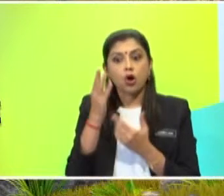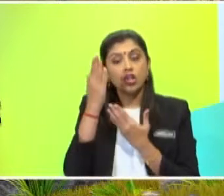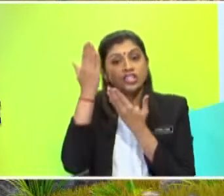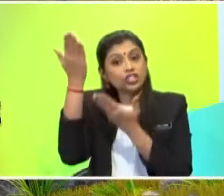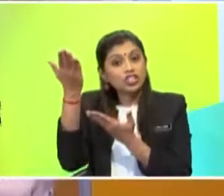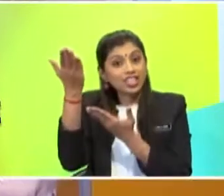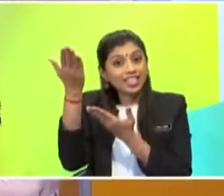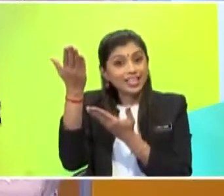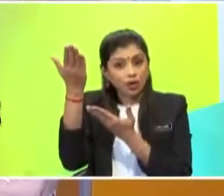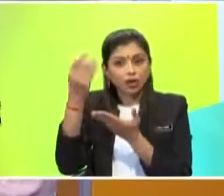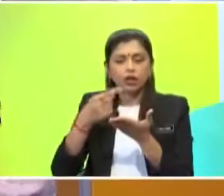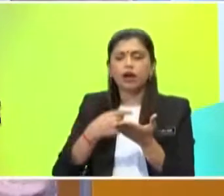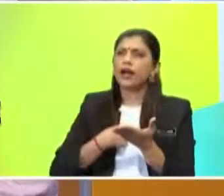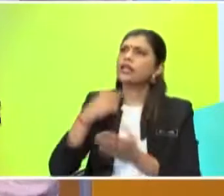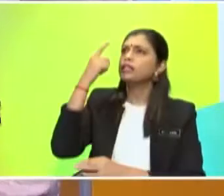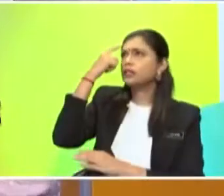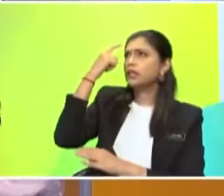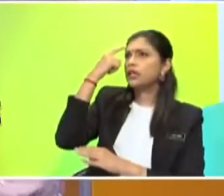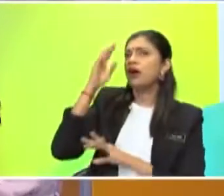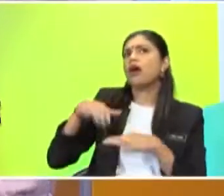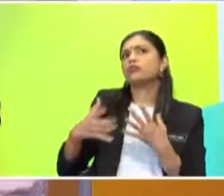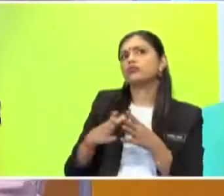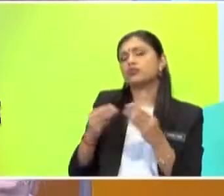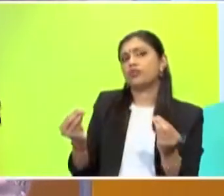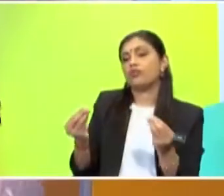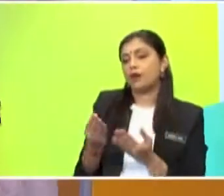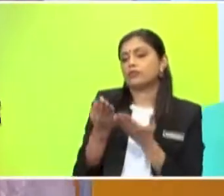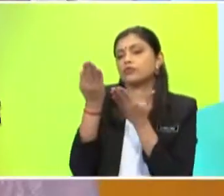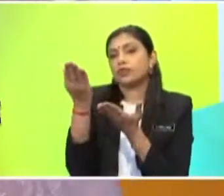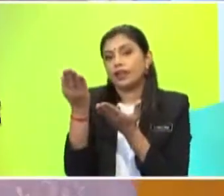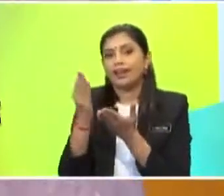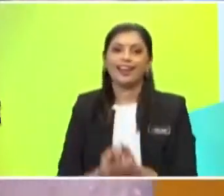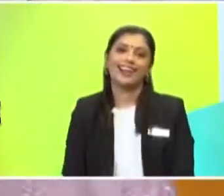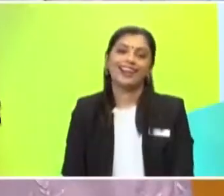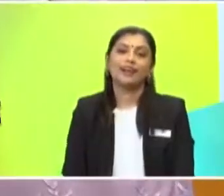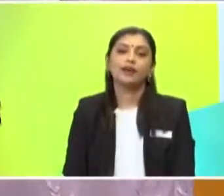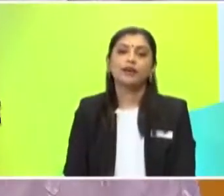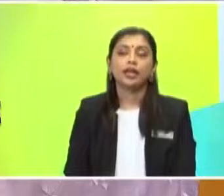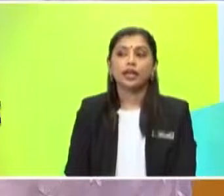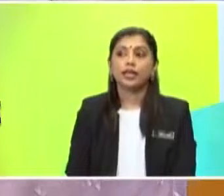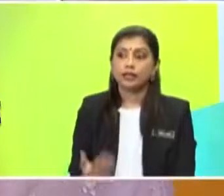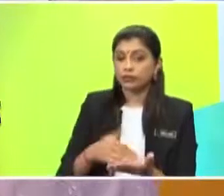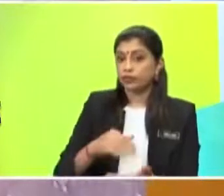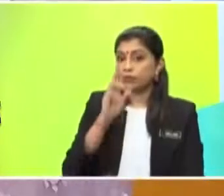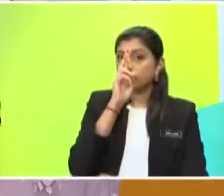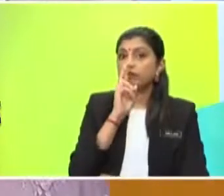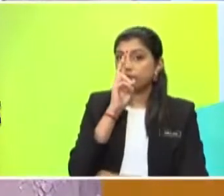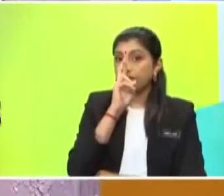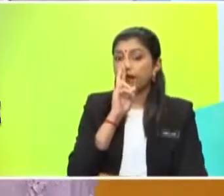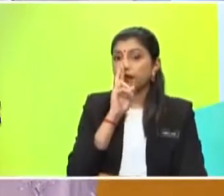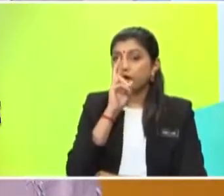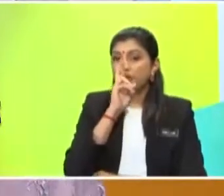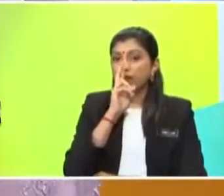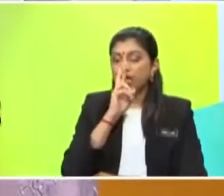ideas, suggestions to overcome the problems mentioned by black. Now, the next color will be red, that is feeling and